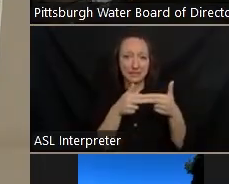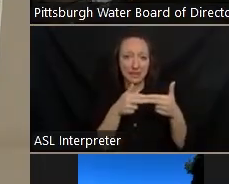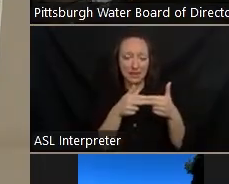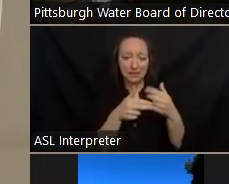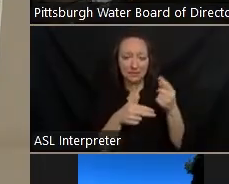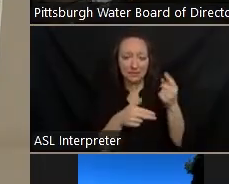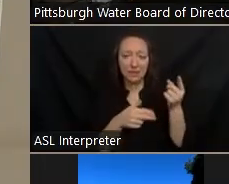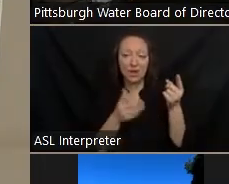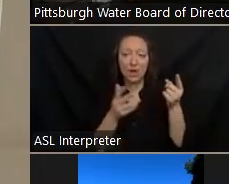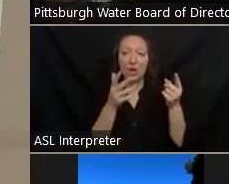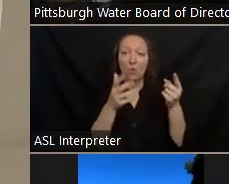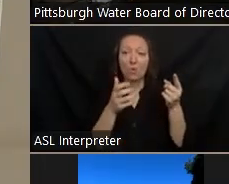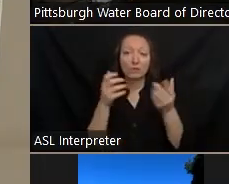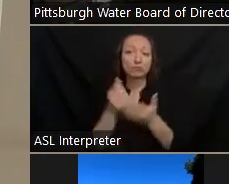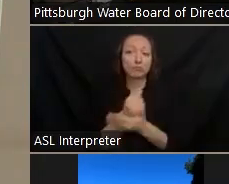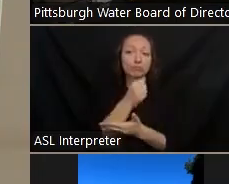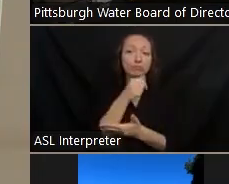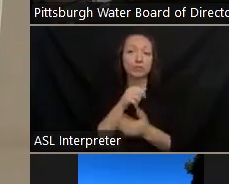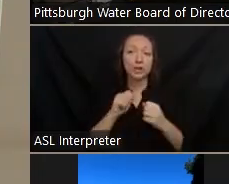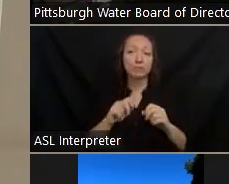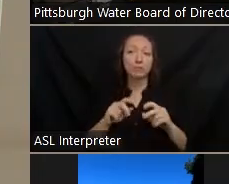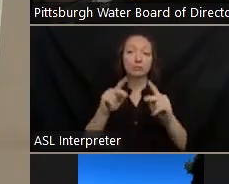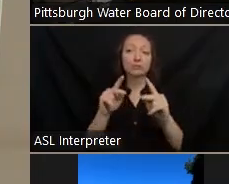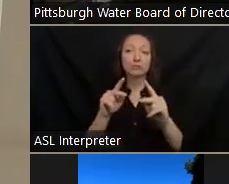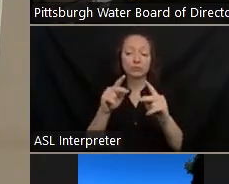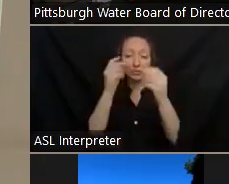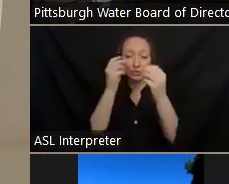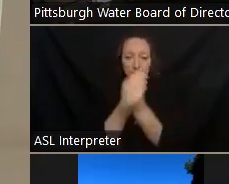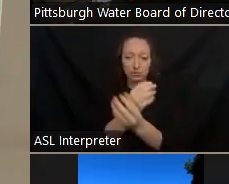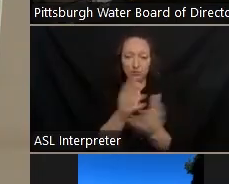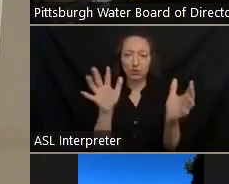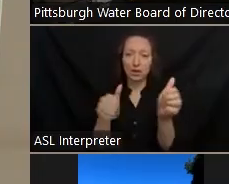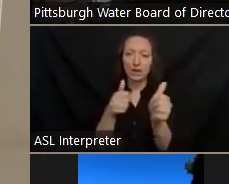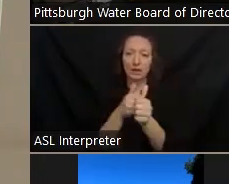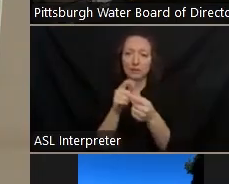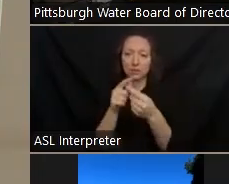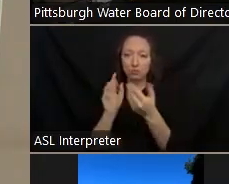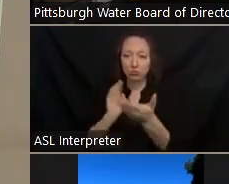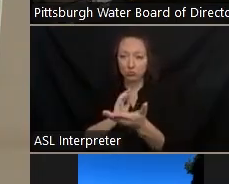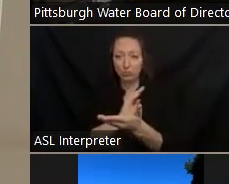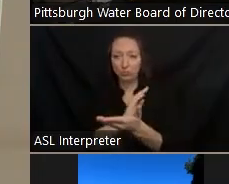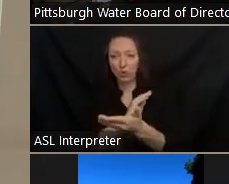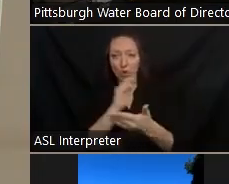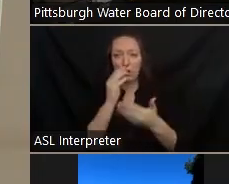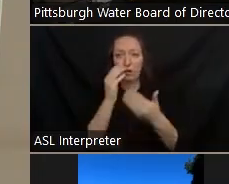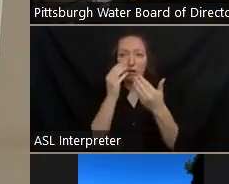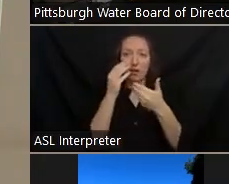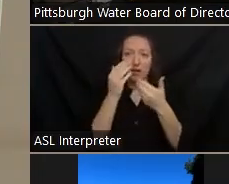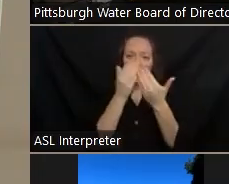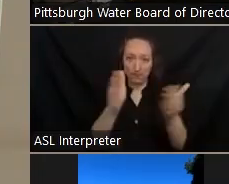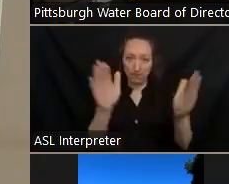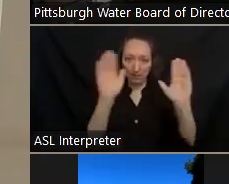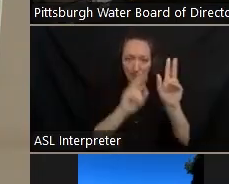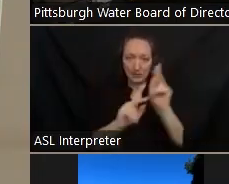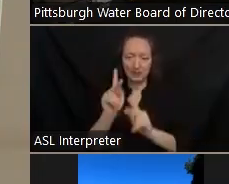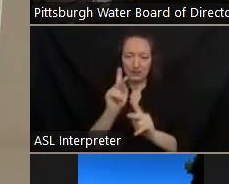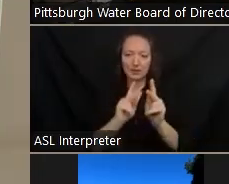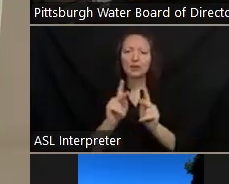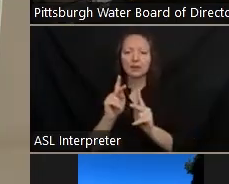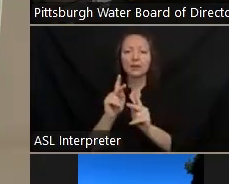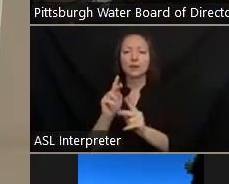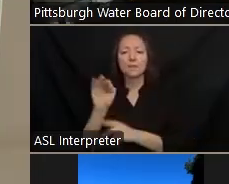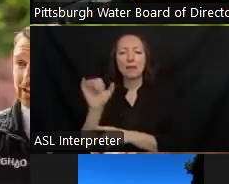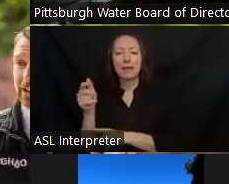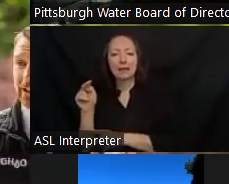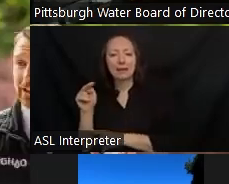this opportunity to provide an update to the board and the public on all of the efforts to Megan's earlier questions about what we're